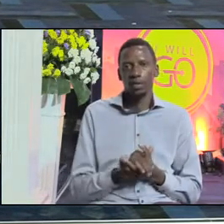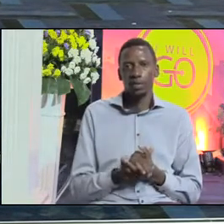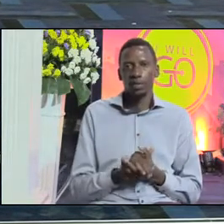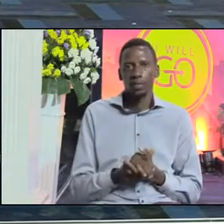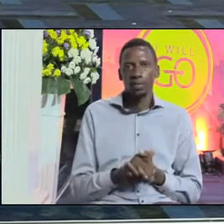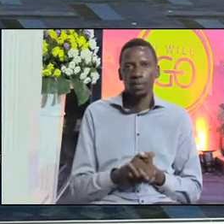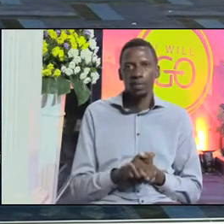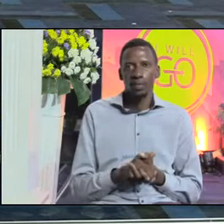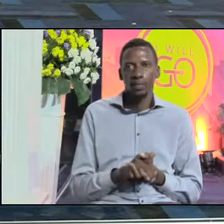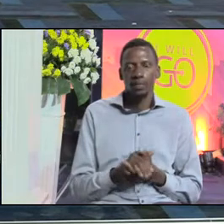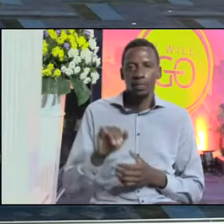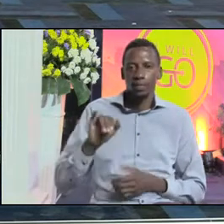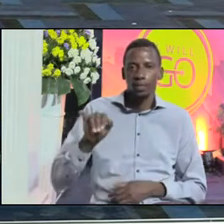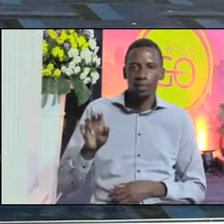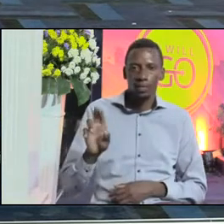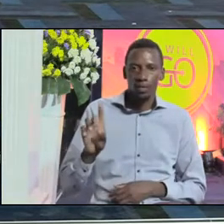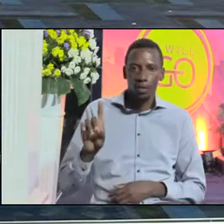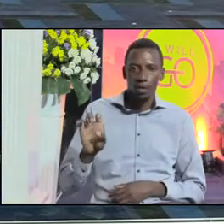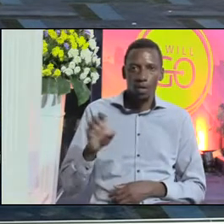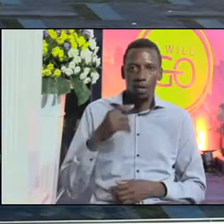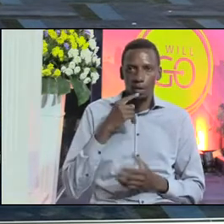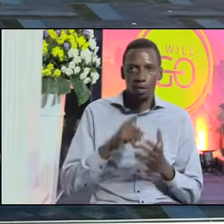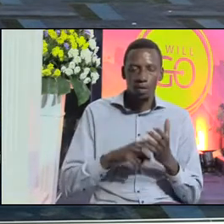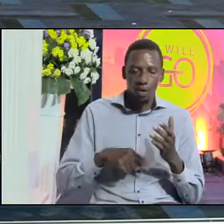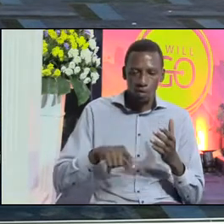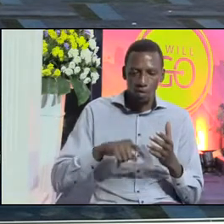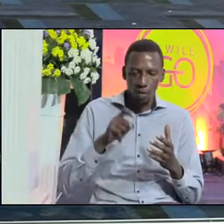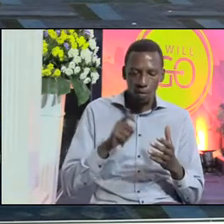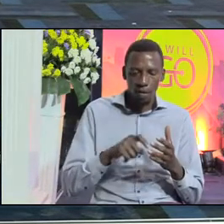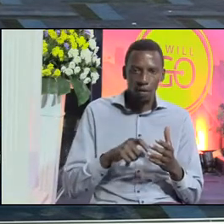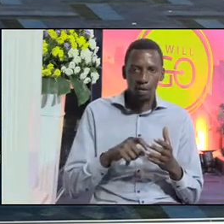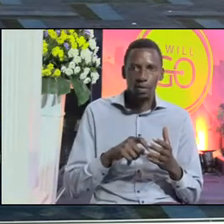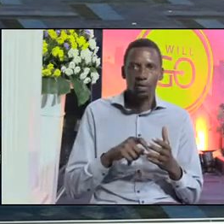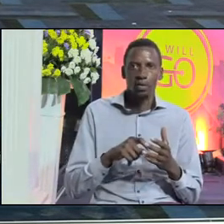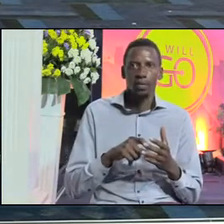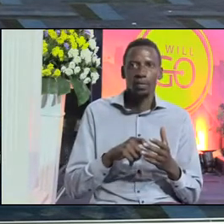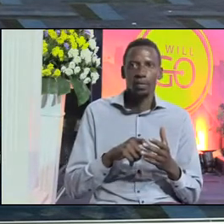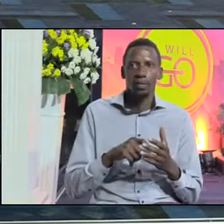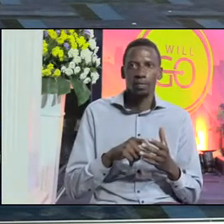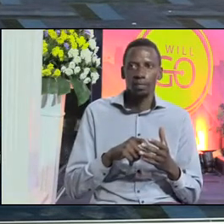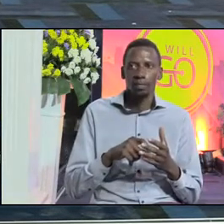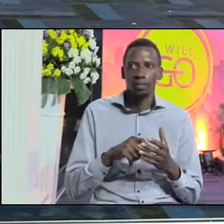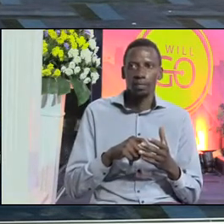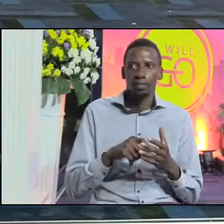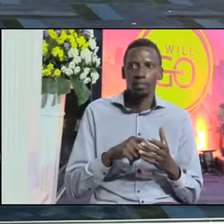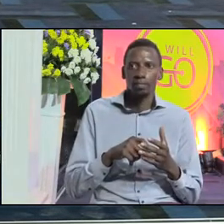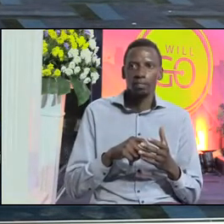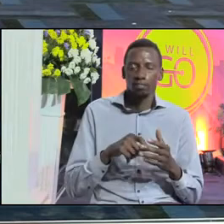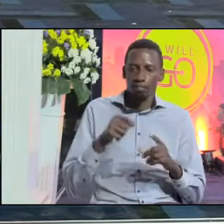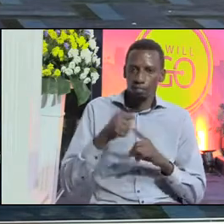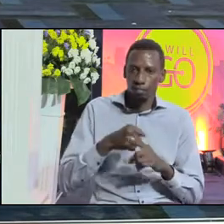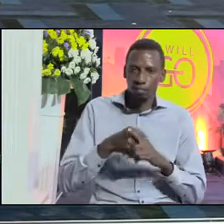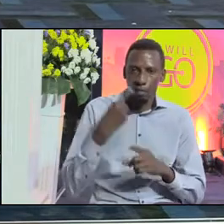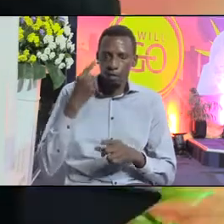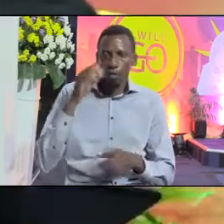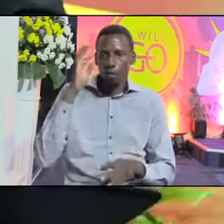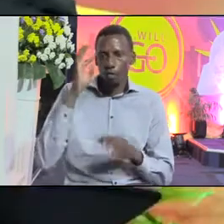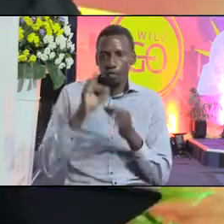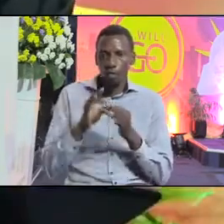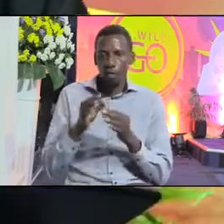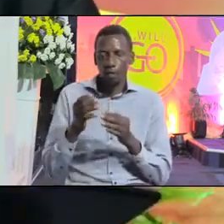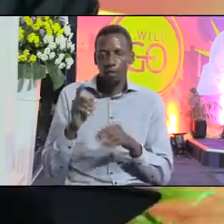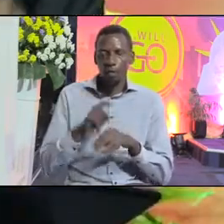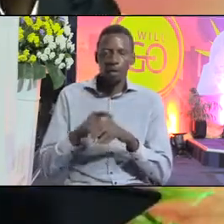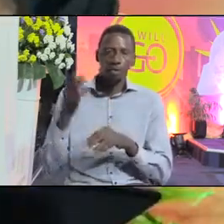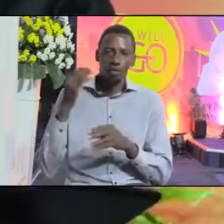Jude says that we must contend for the faith once delivered to the saints. The